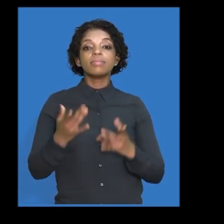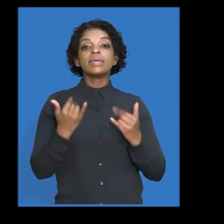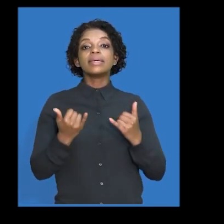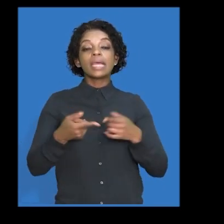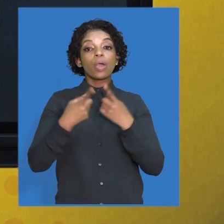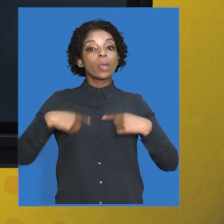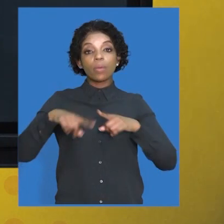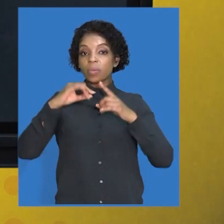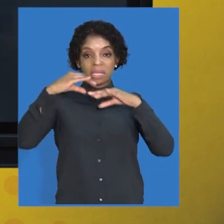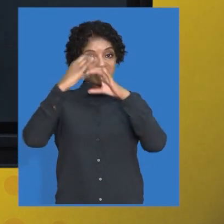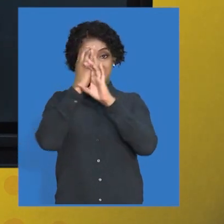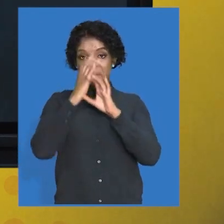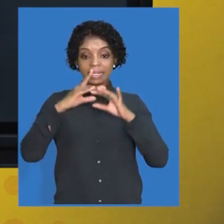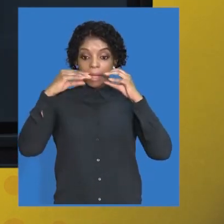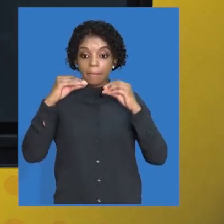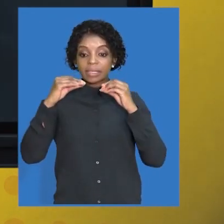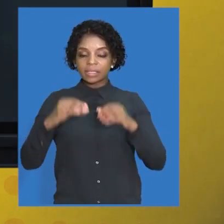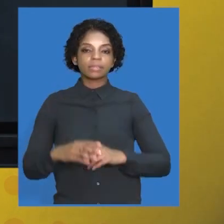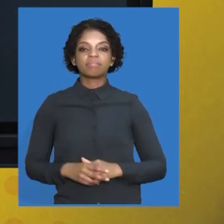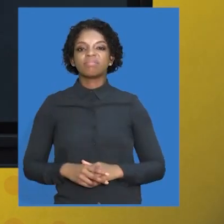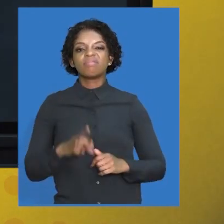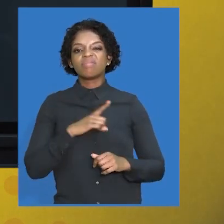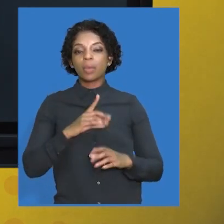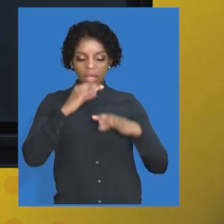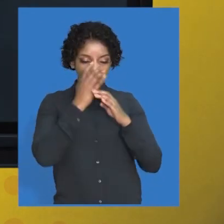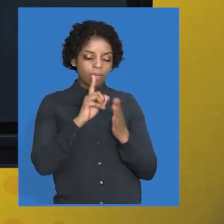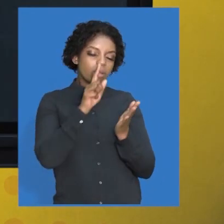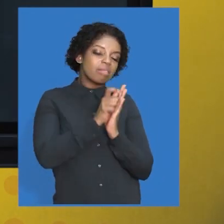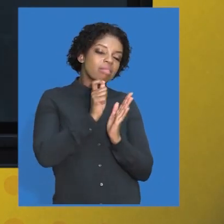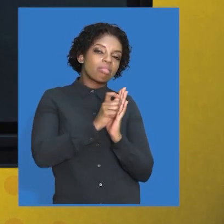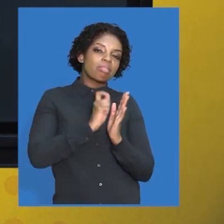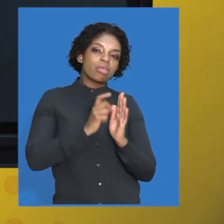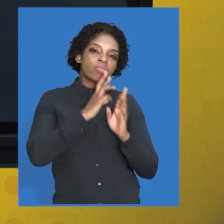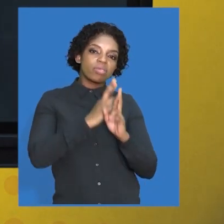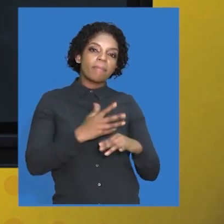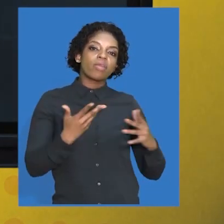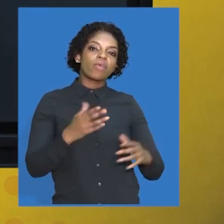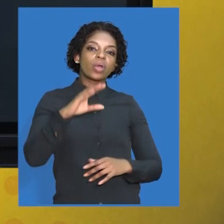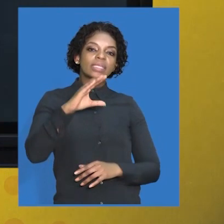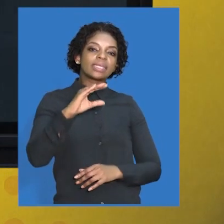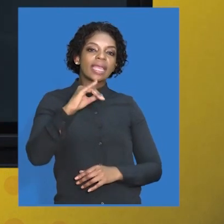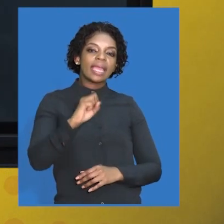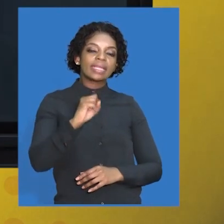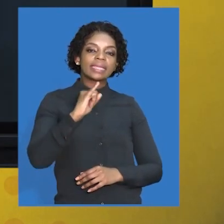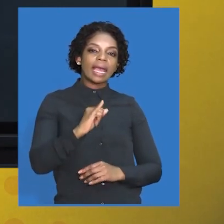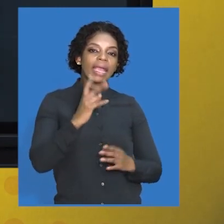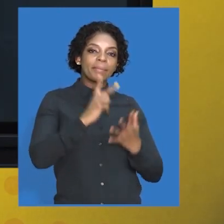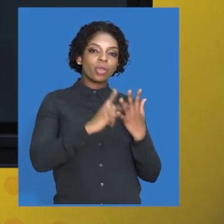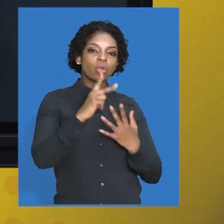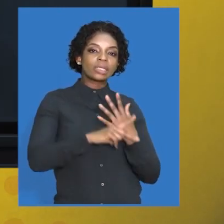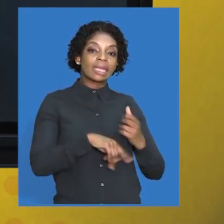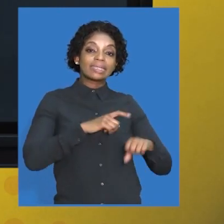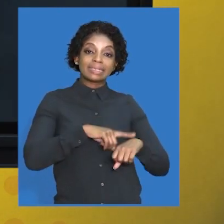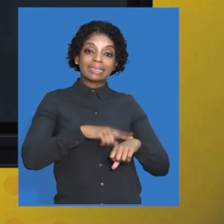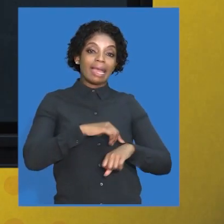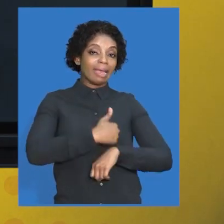core business. We rather have to write up reports about our CSR project, which is very time consuming. So rather than us